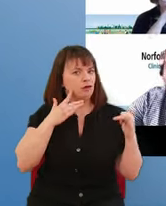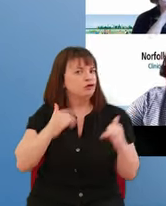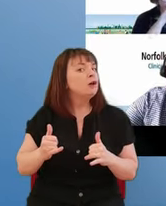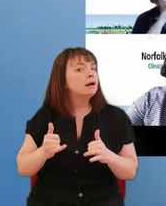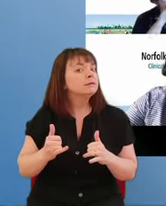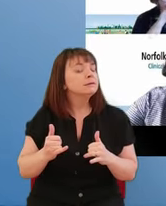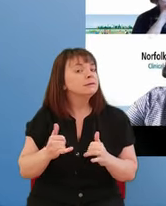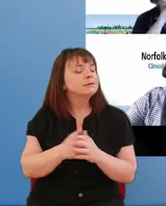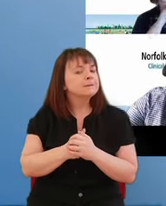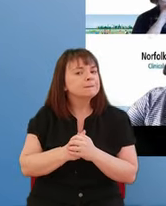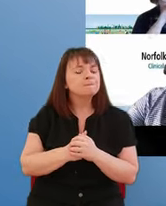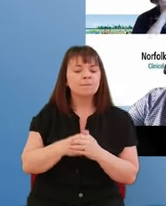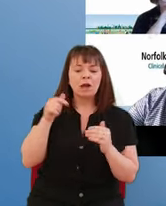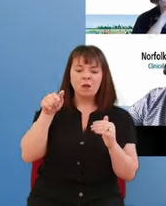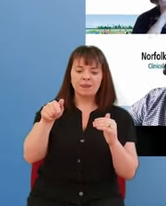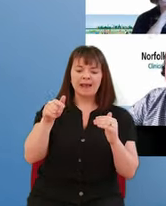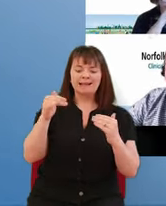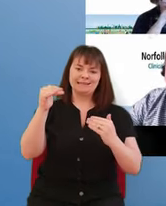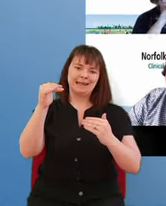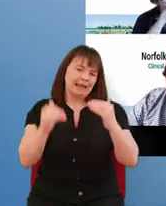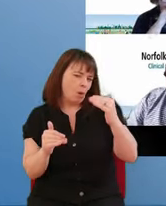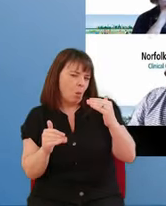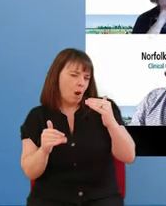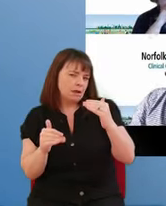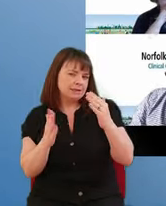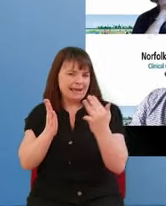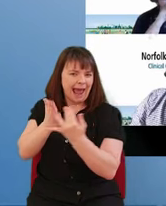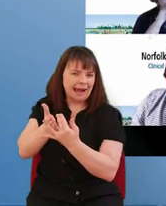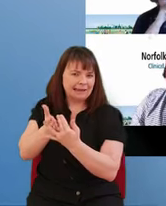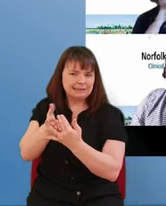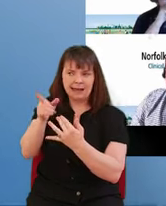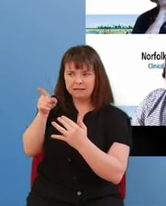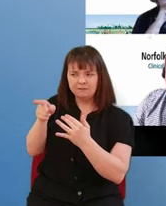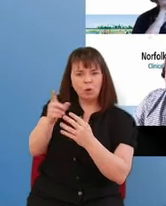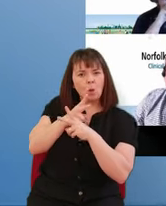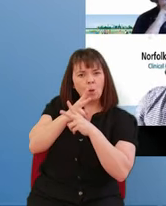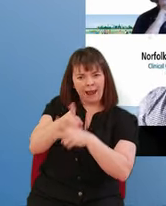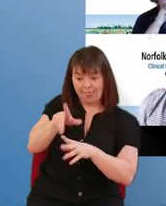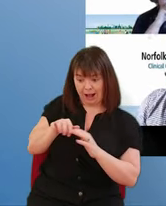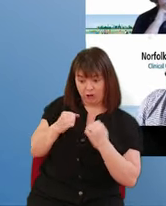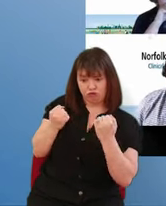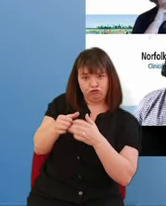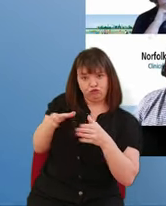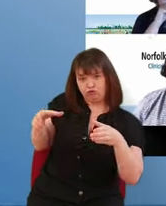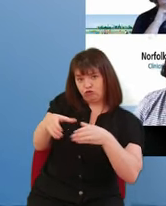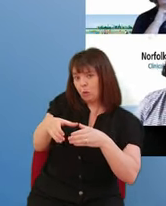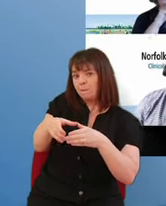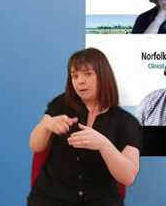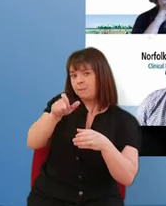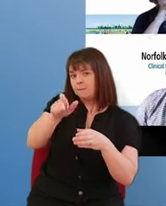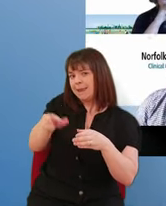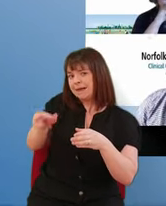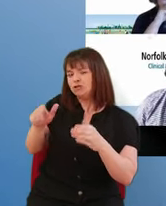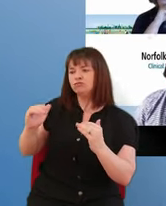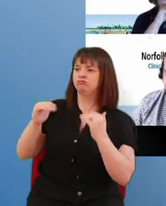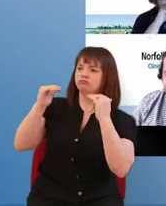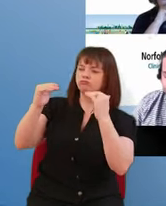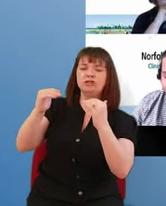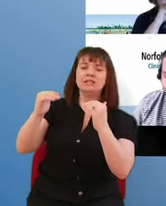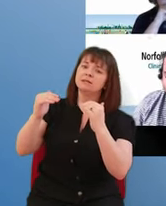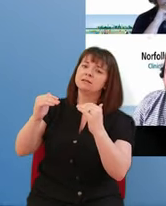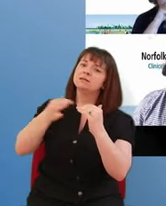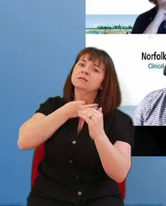well as an increased risk of death due to their condition. Within Norfolk and Waveney, our current performance at Q3